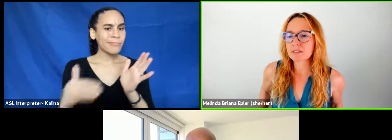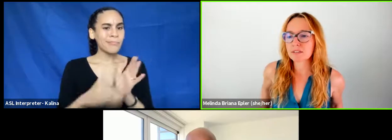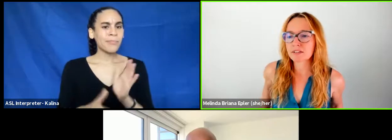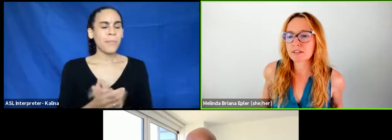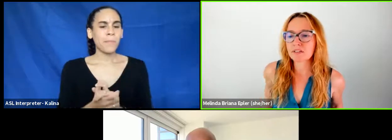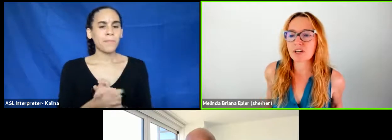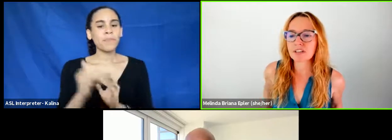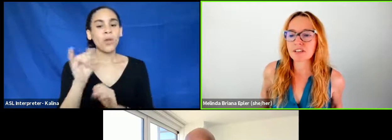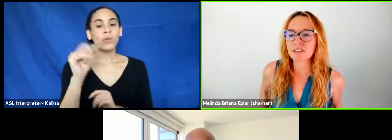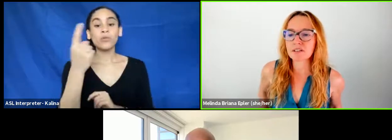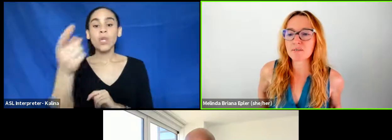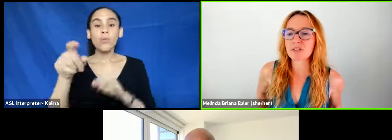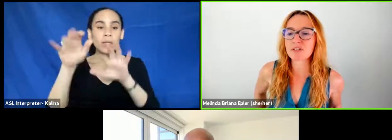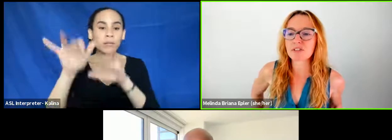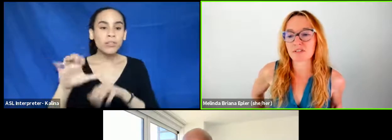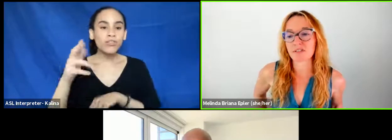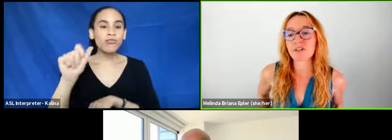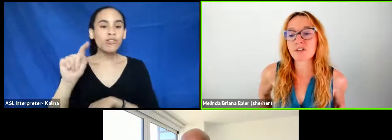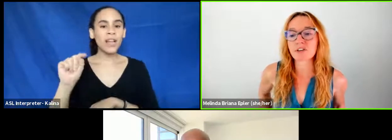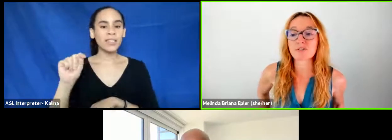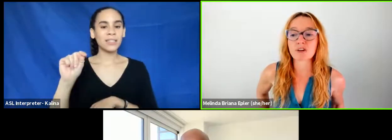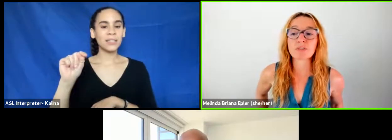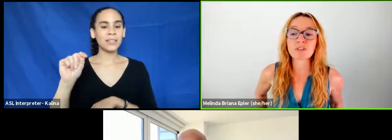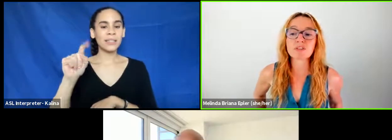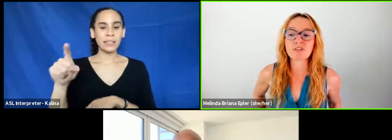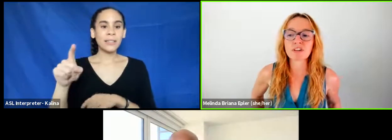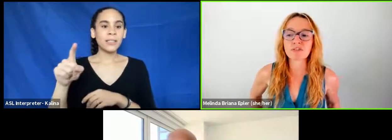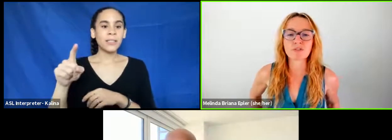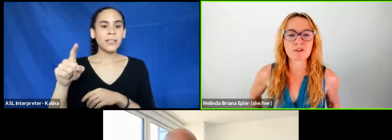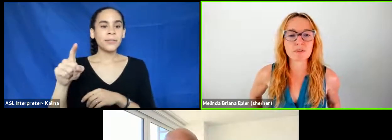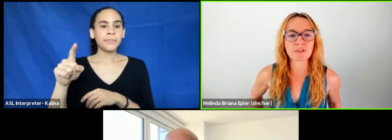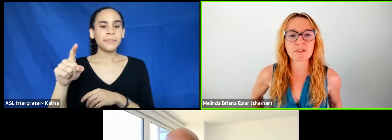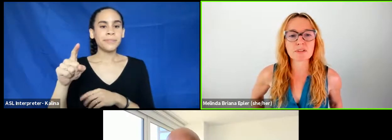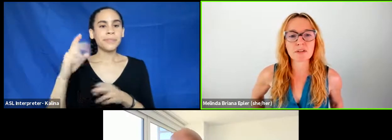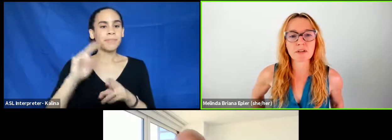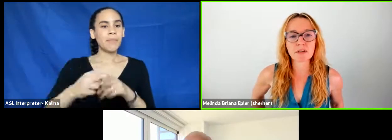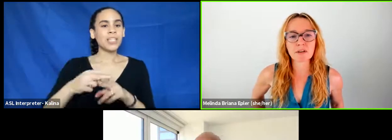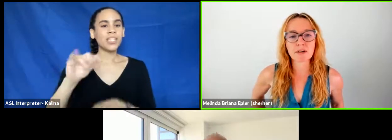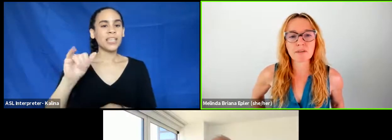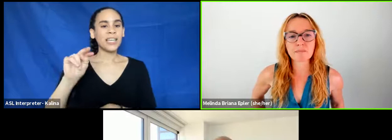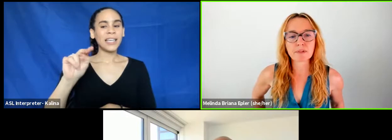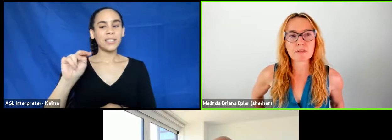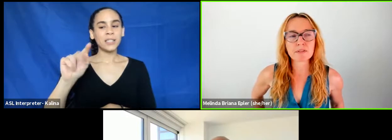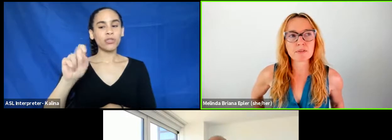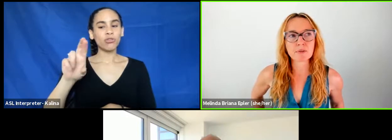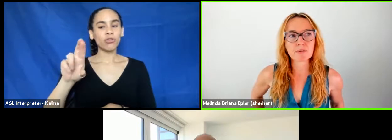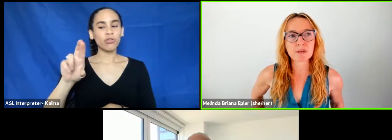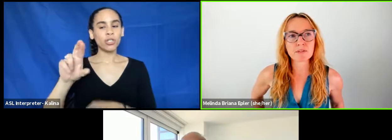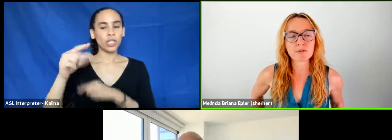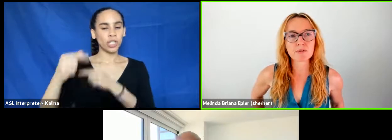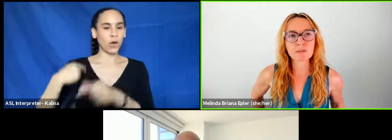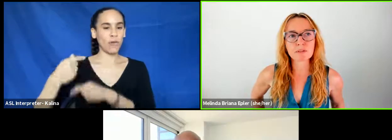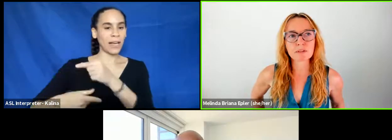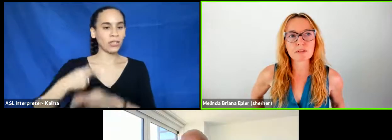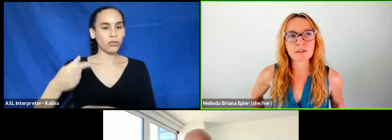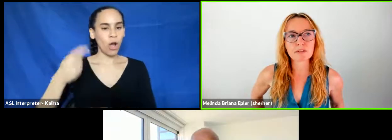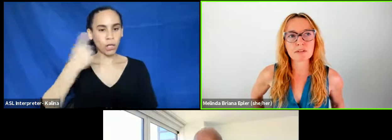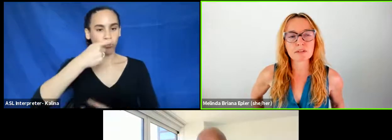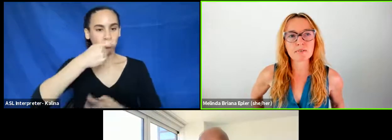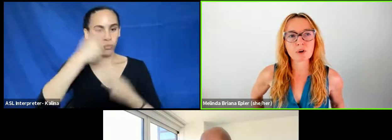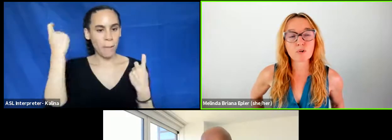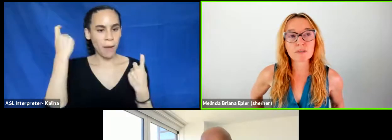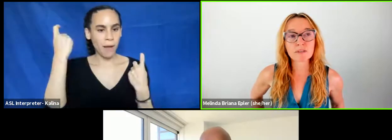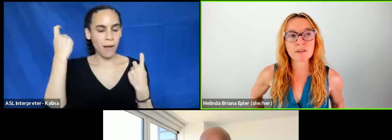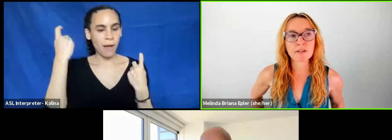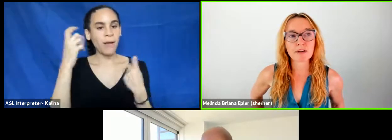in the chat, Shelley, mentioned generational trauma, intergenerational trauma, I think is a part of that too, and the